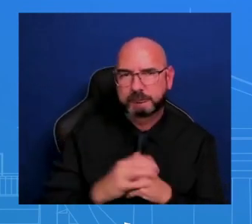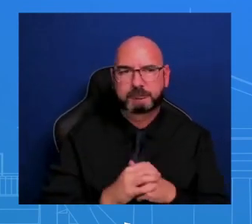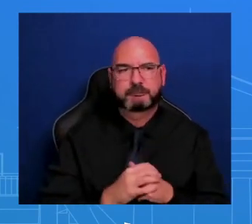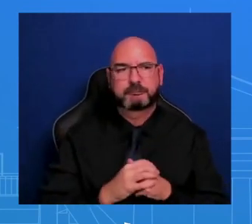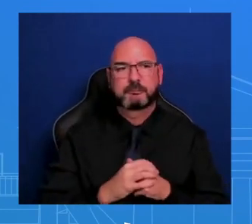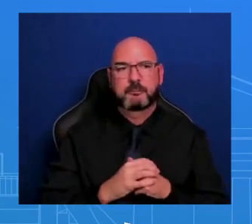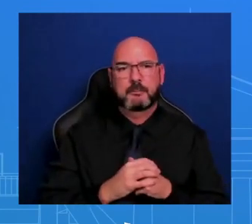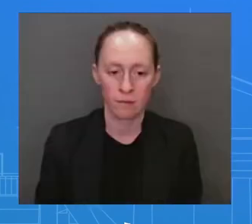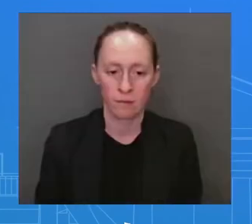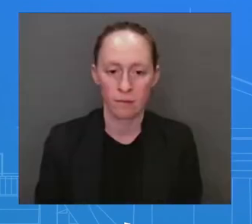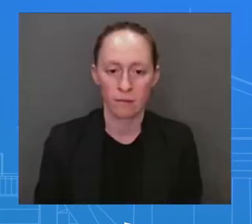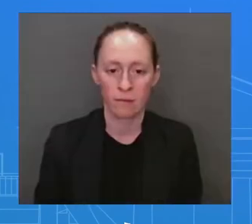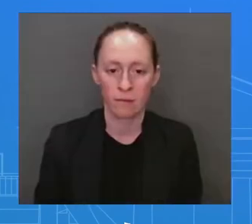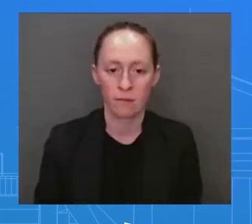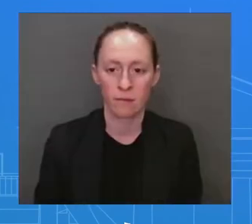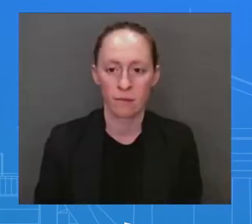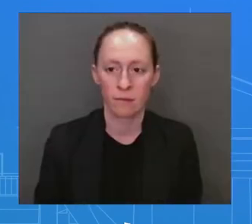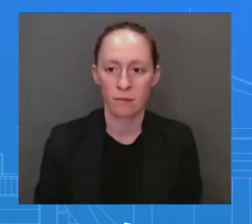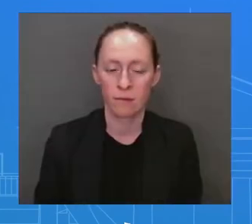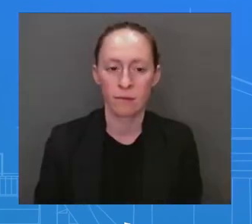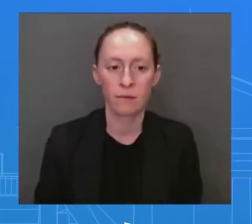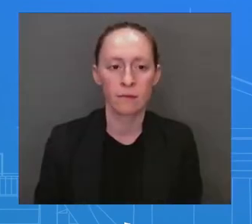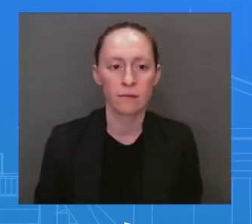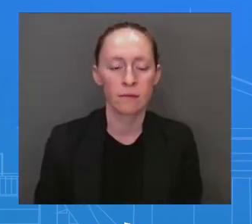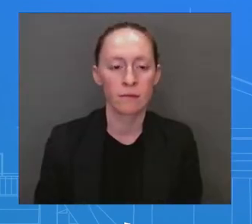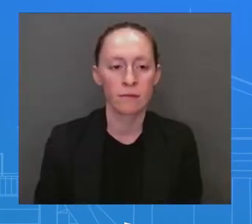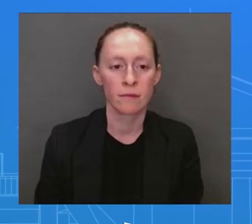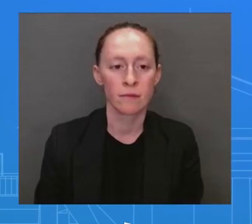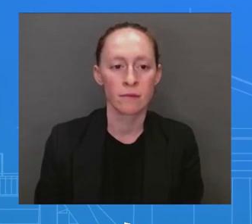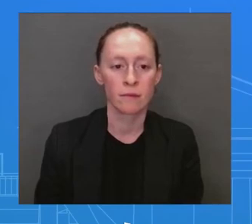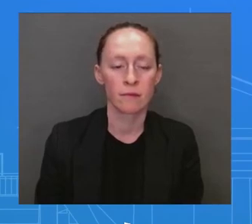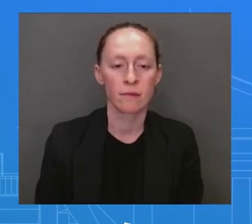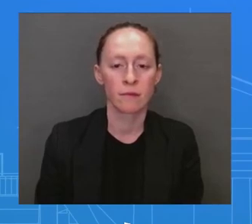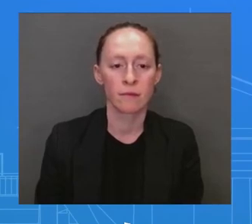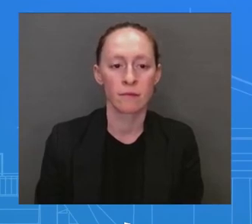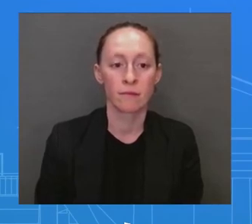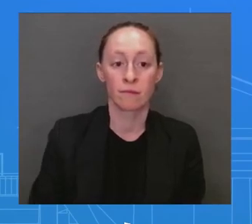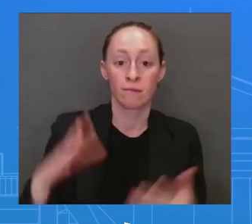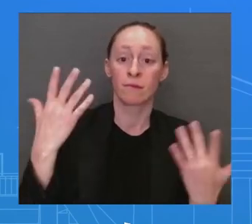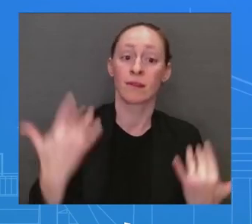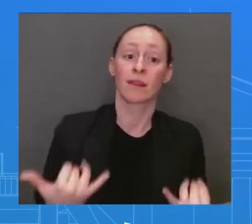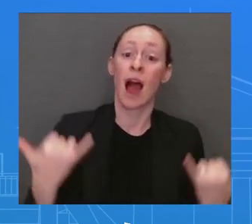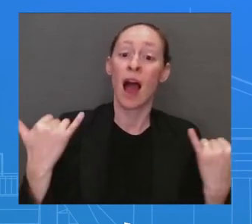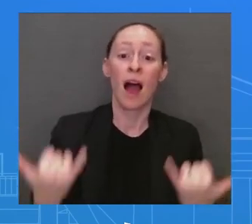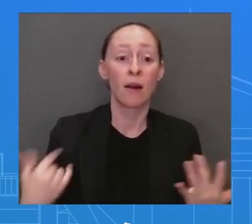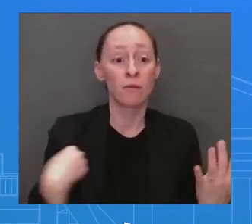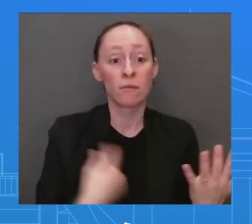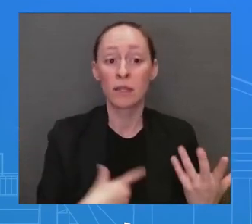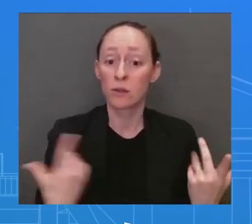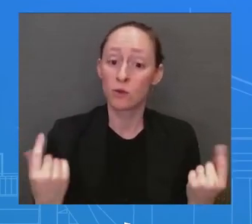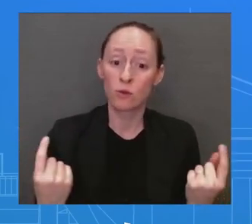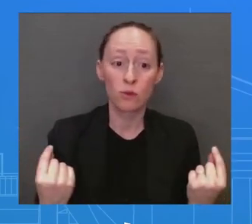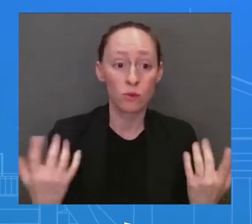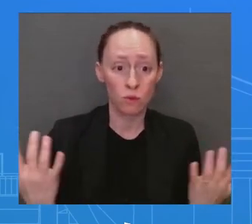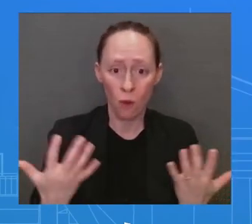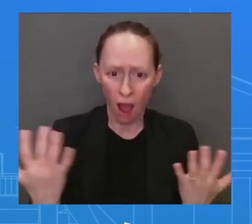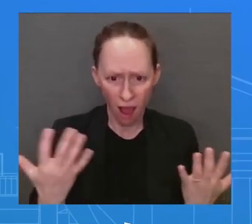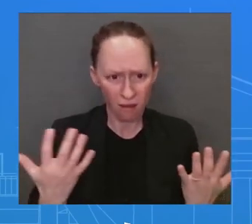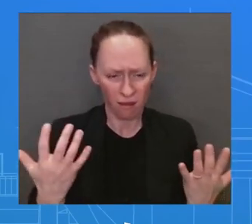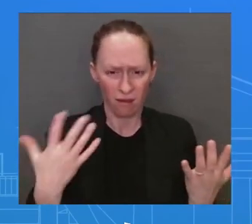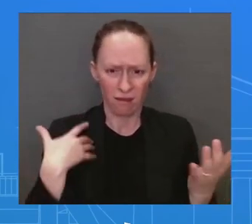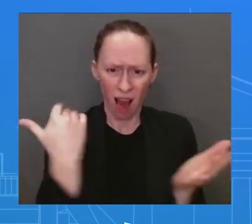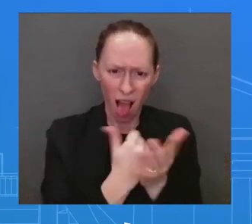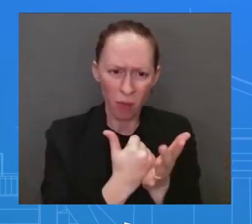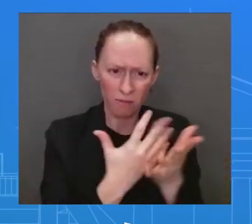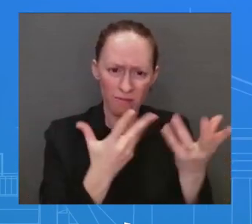All I can do is say what I've said before, that we have and will continue to talk to our Israeli counterparts about the importance of